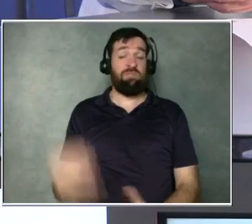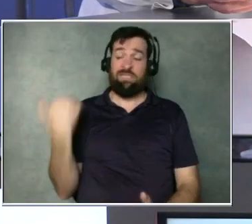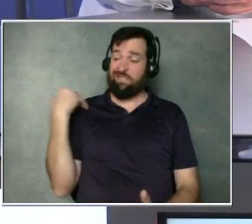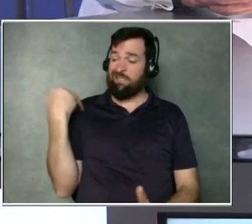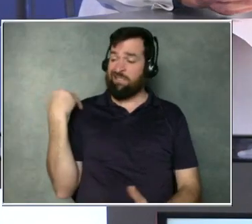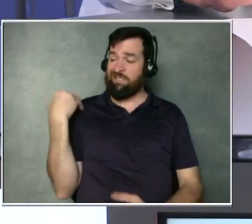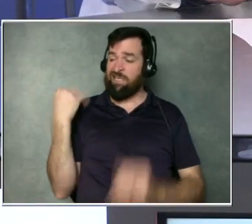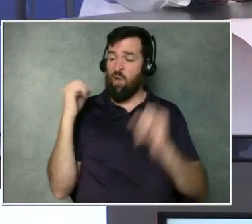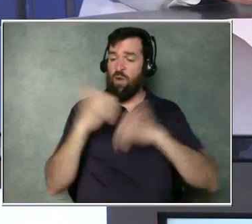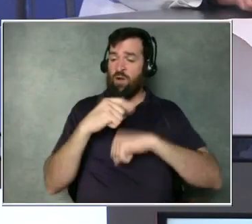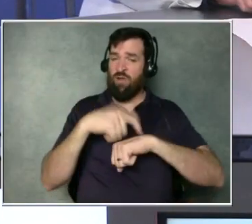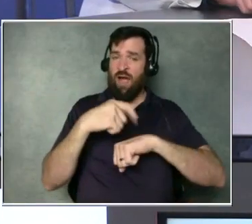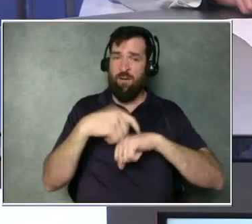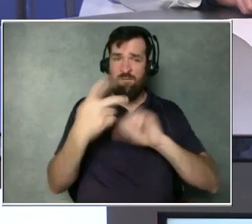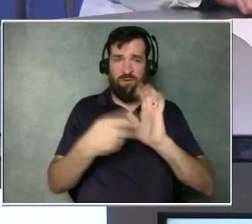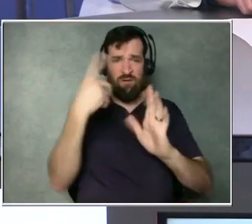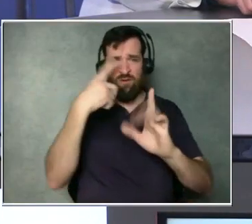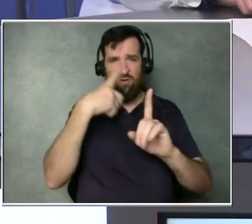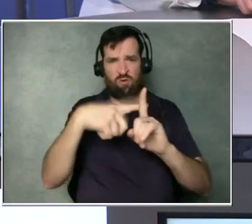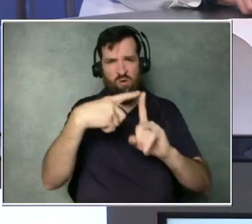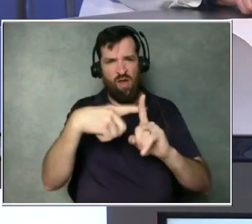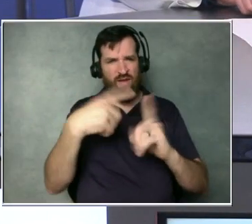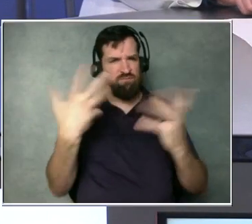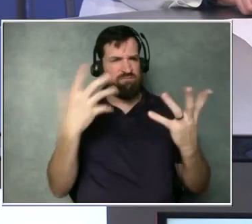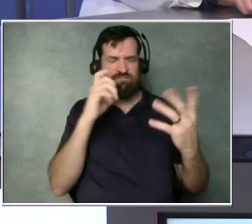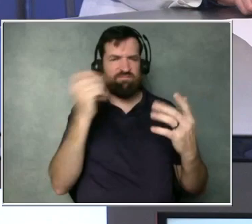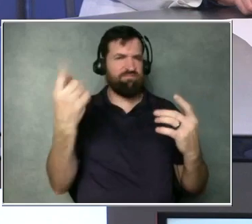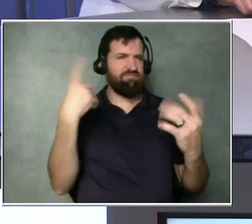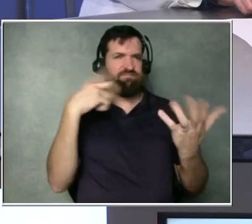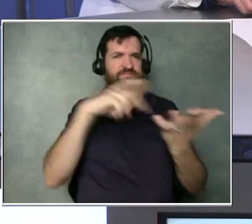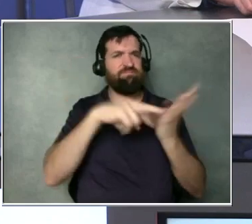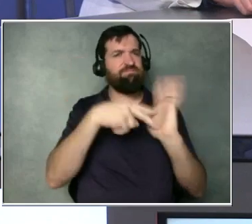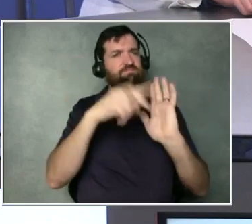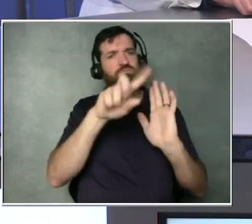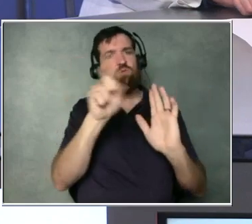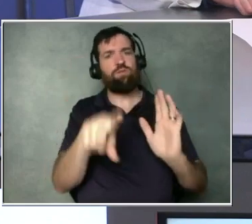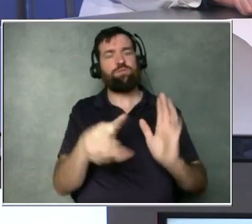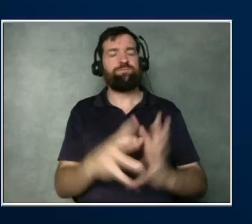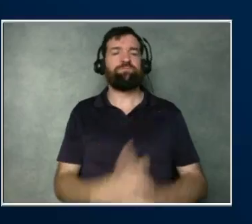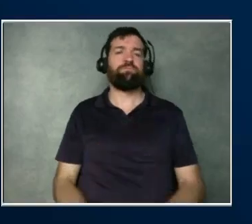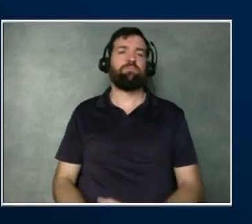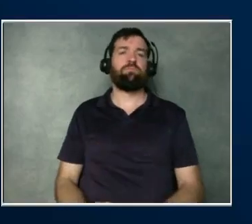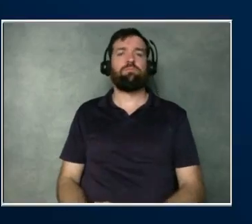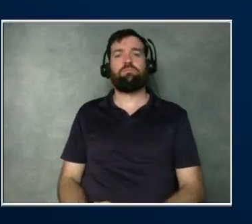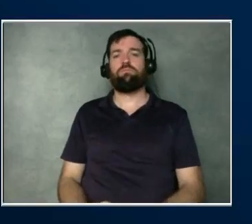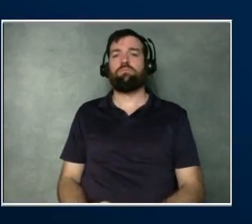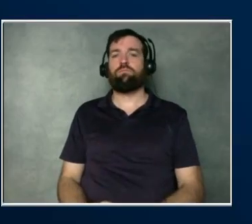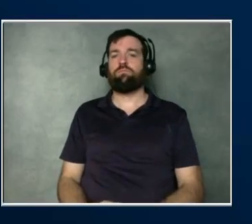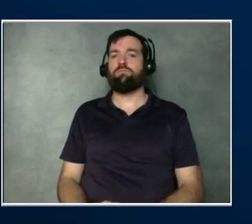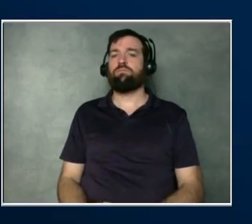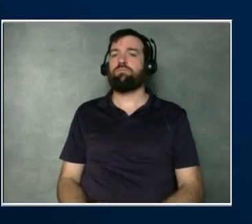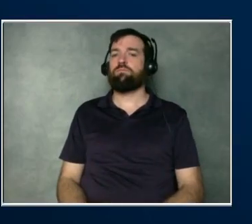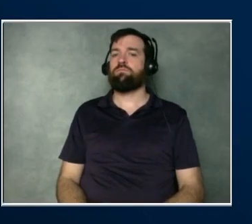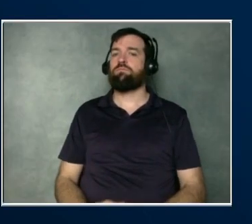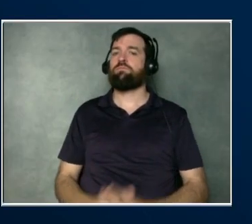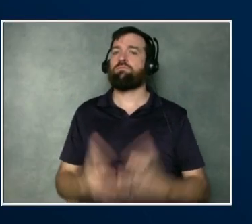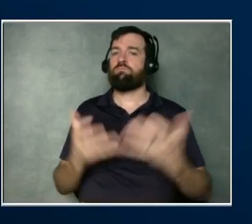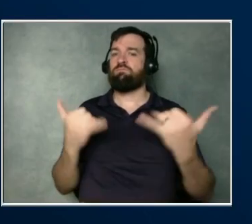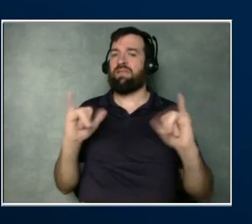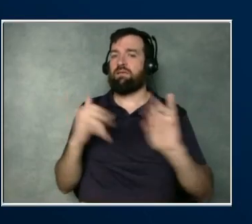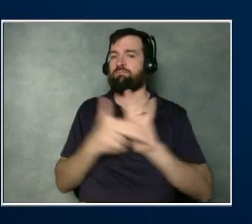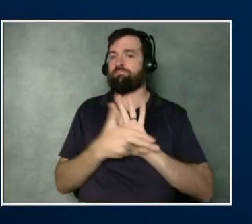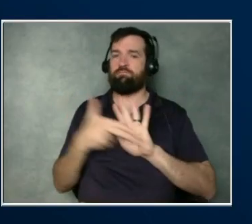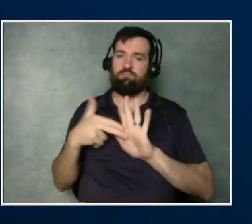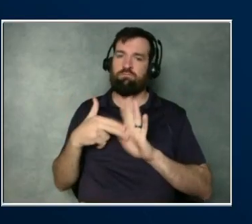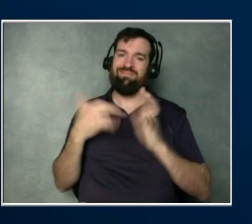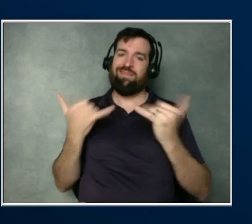positive twice, I maybe not understand the context of the question, but I think he's still considering now winter, even though we're into